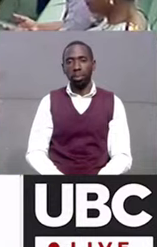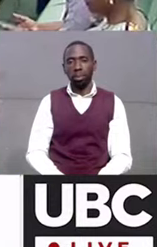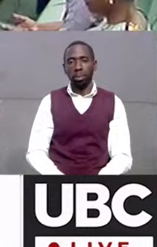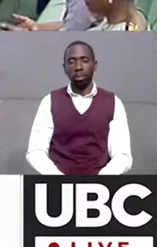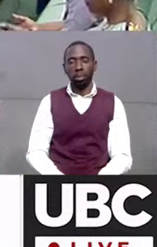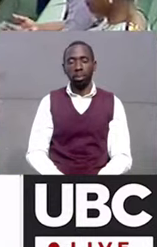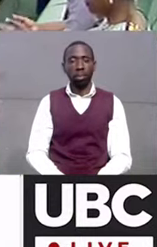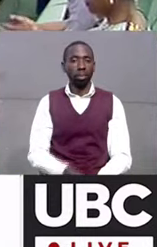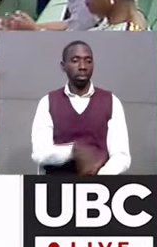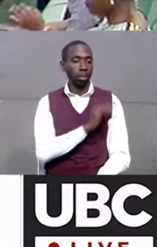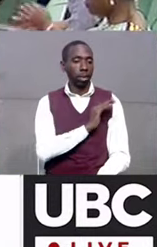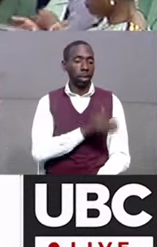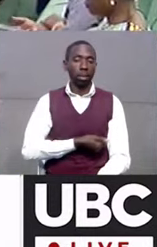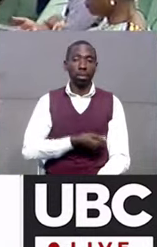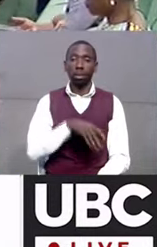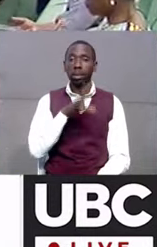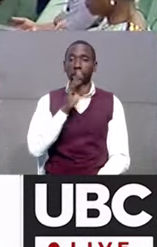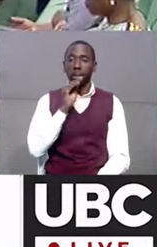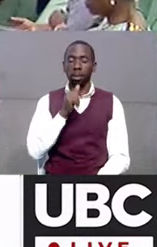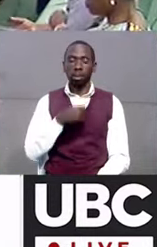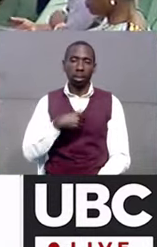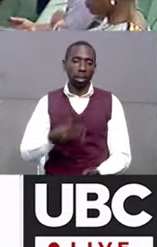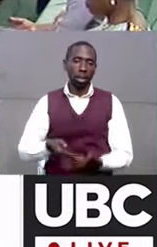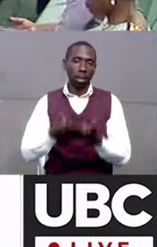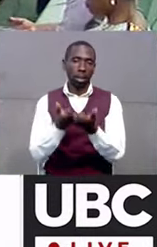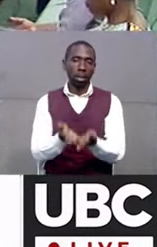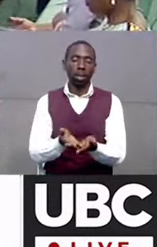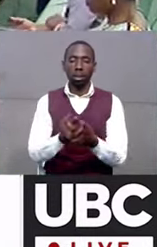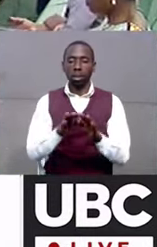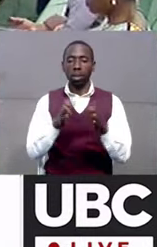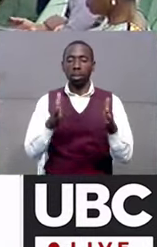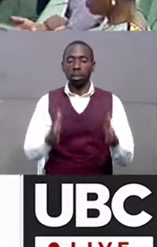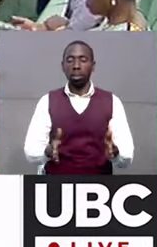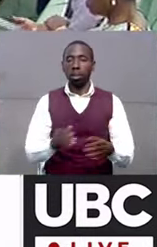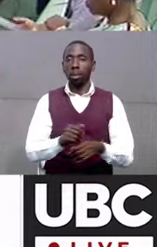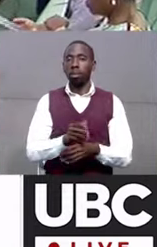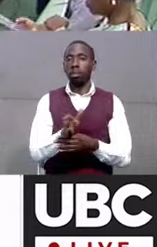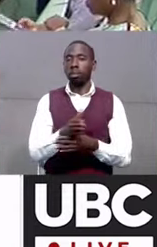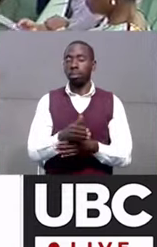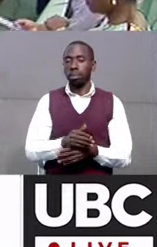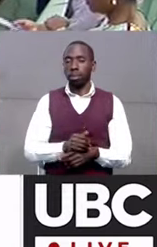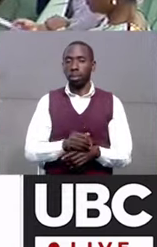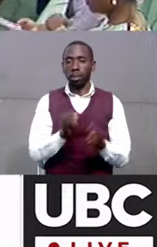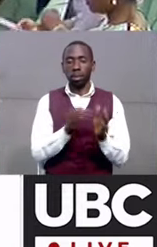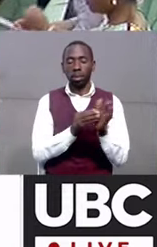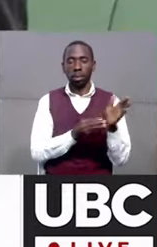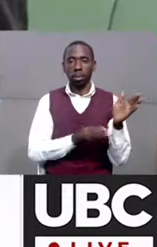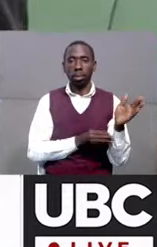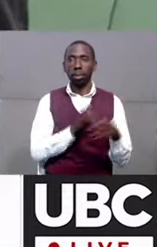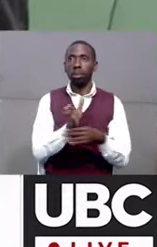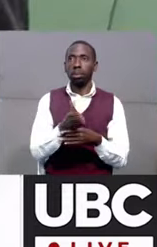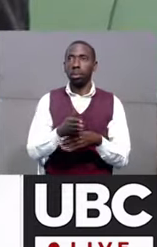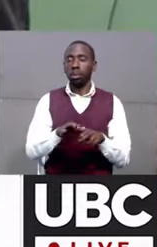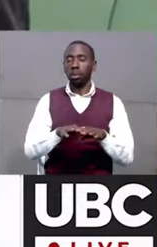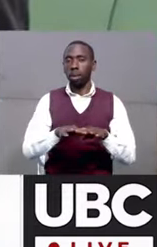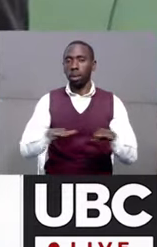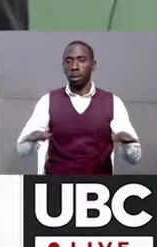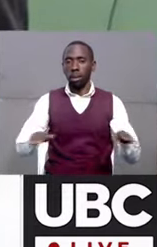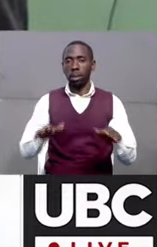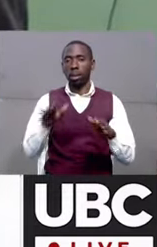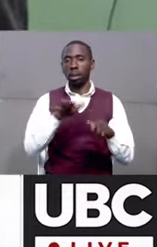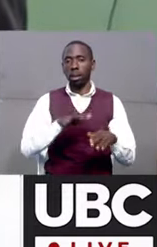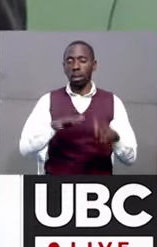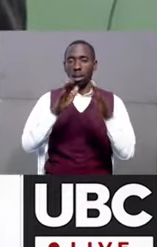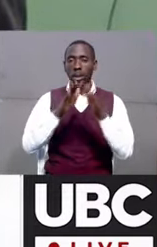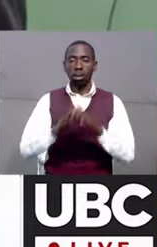Madam Speaker, I beg to lay on table the ministerial statement for Minister of Lands, Housing